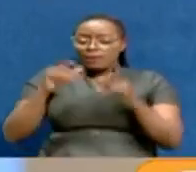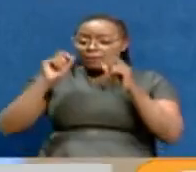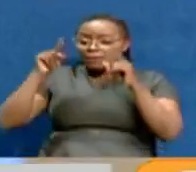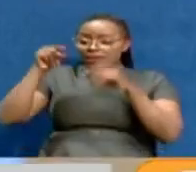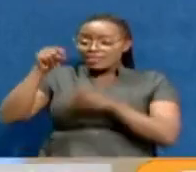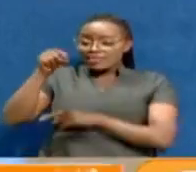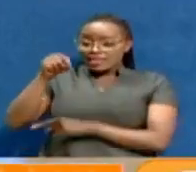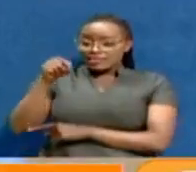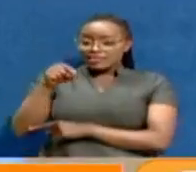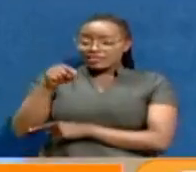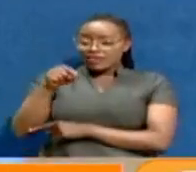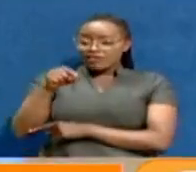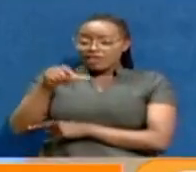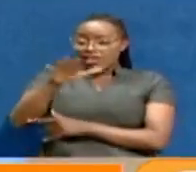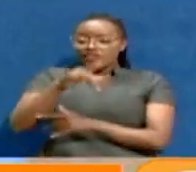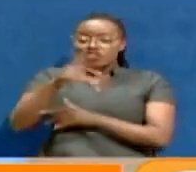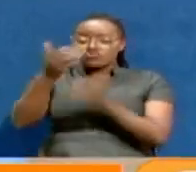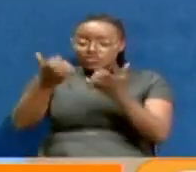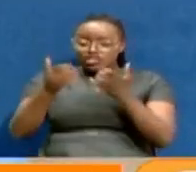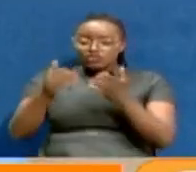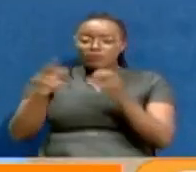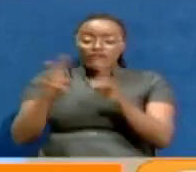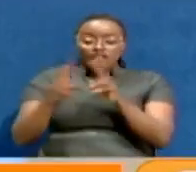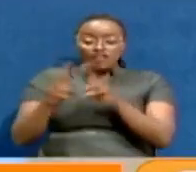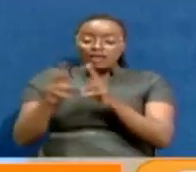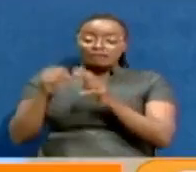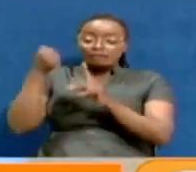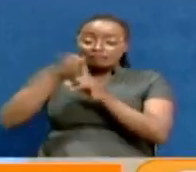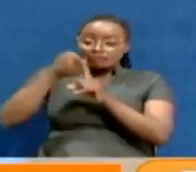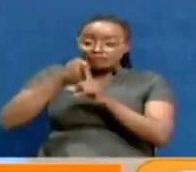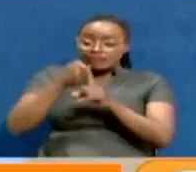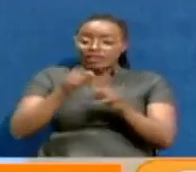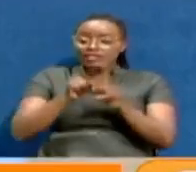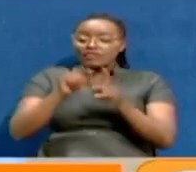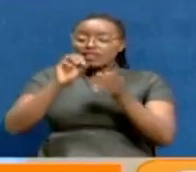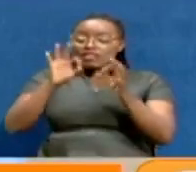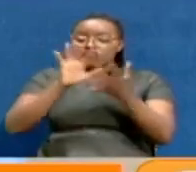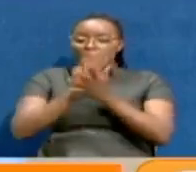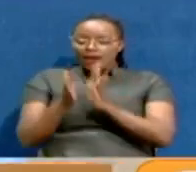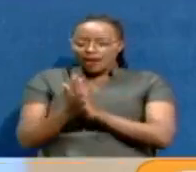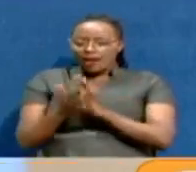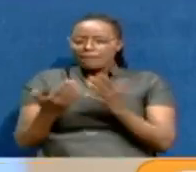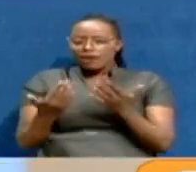this course, you really need to be aggressive. When you start out becoming